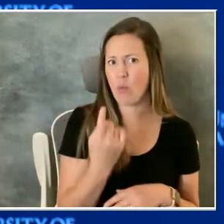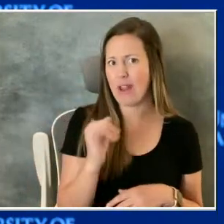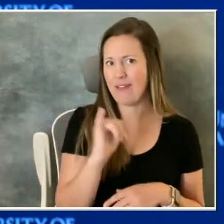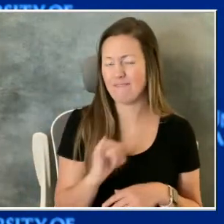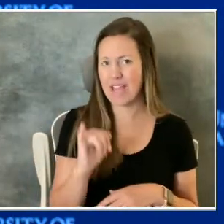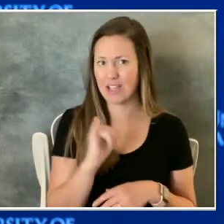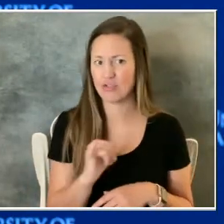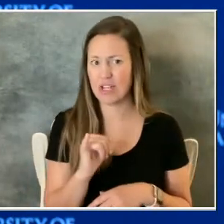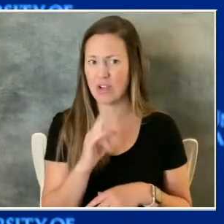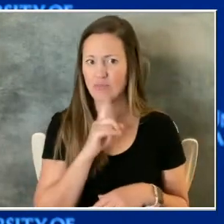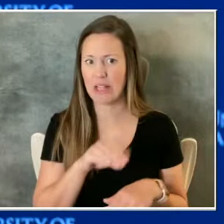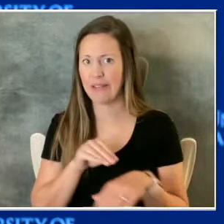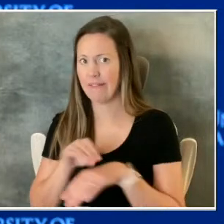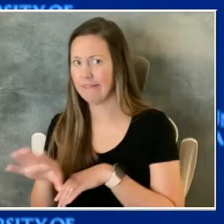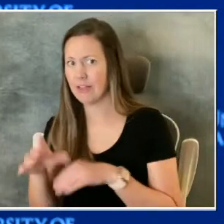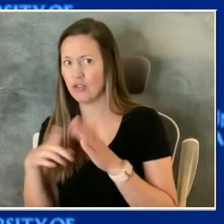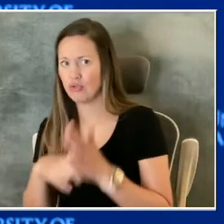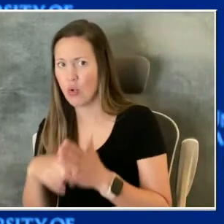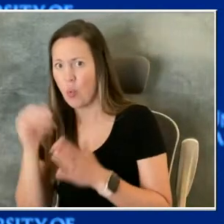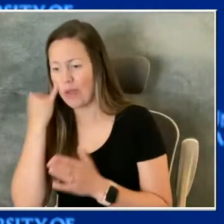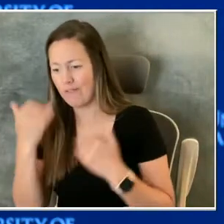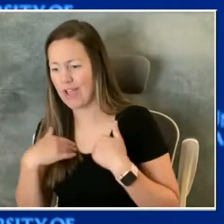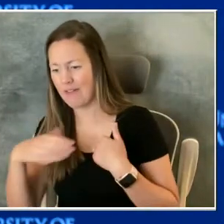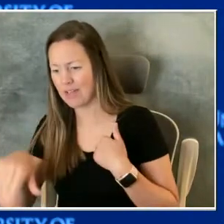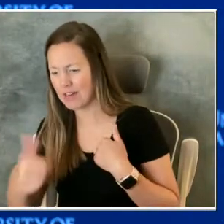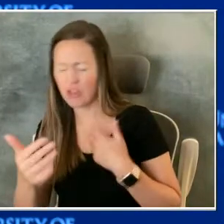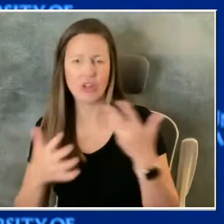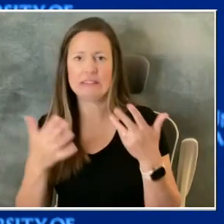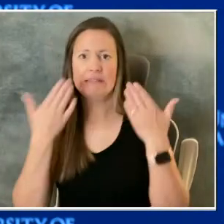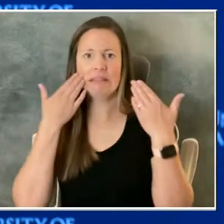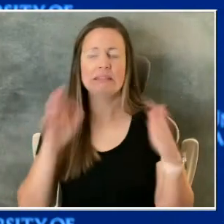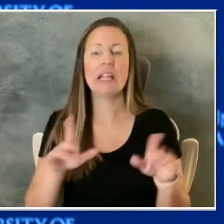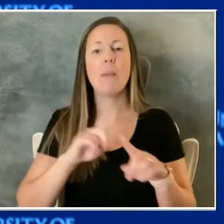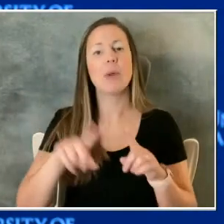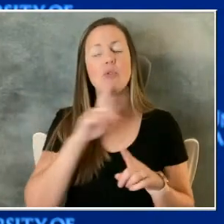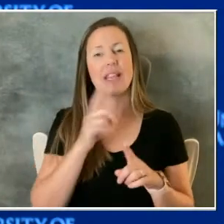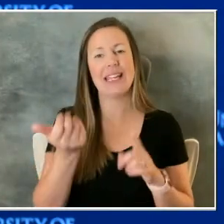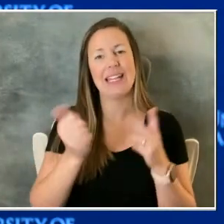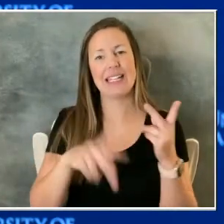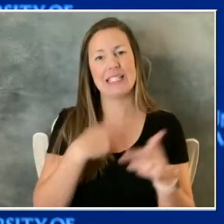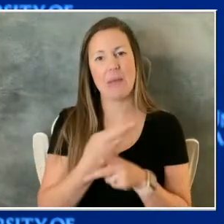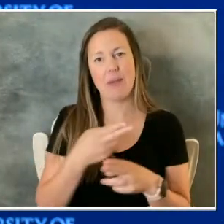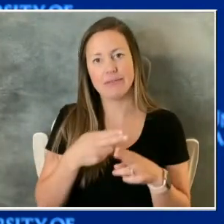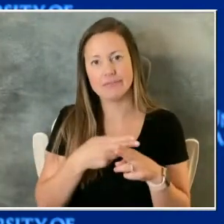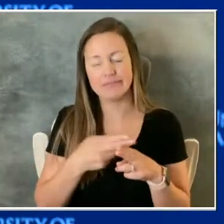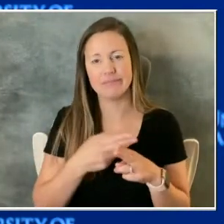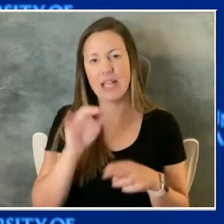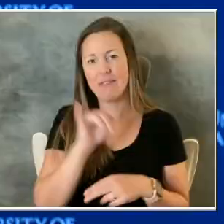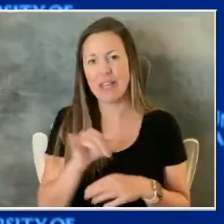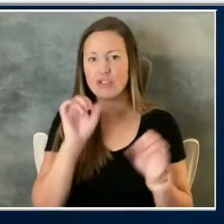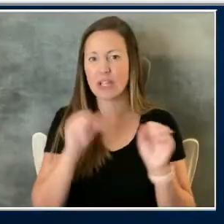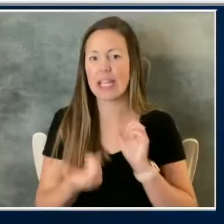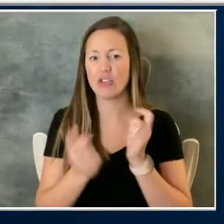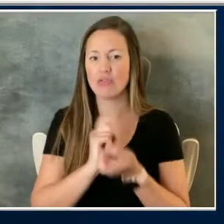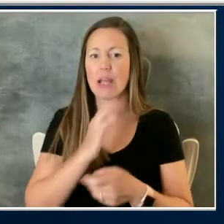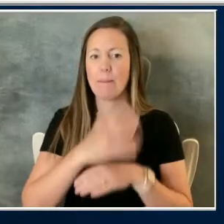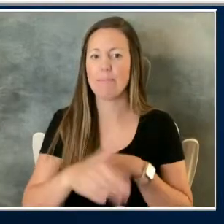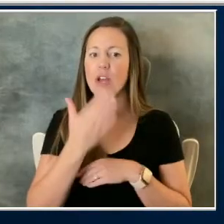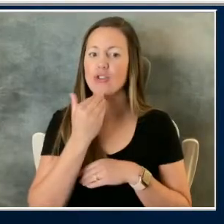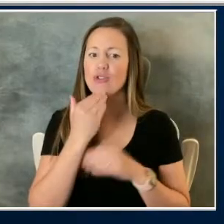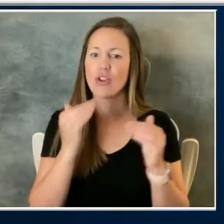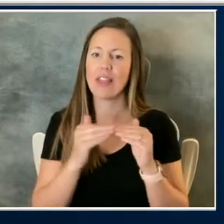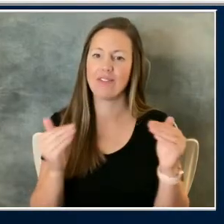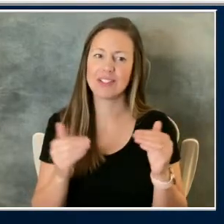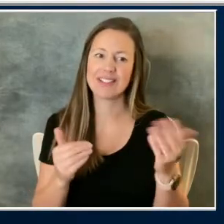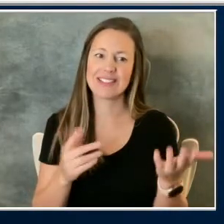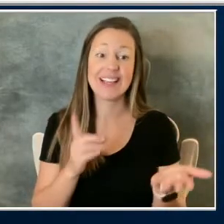another, but we know that just any type of acute illness, especially infection, can alter those blood sugar levels. Dr. Gordinova? Got it. Oh, good,